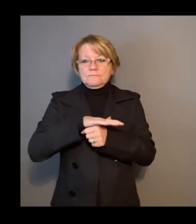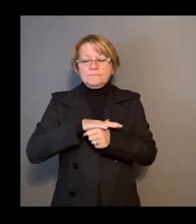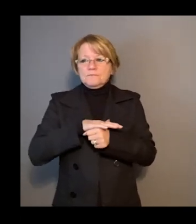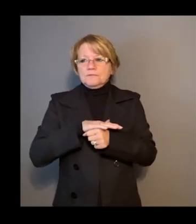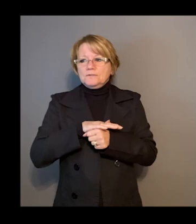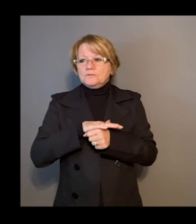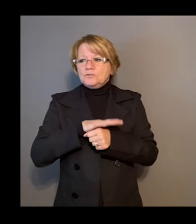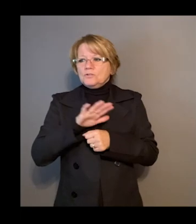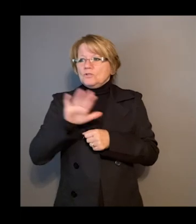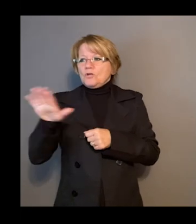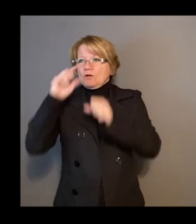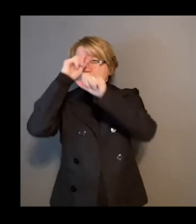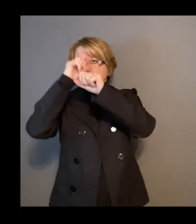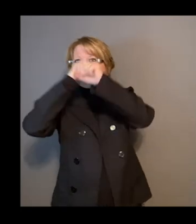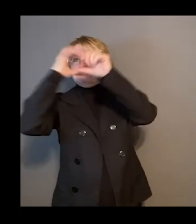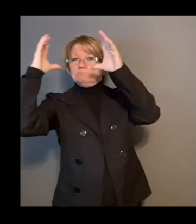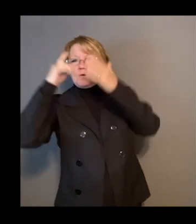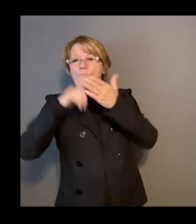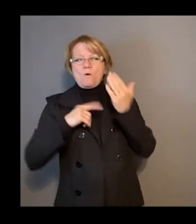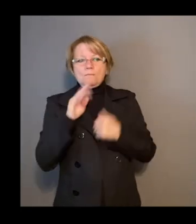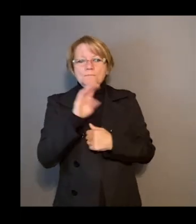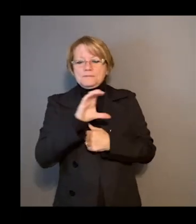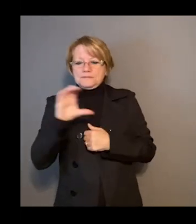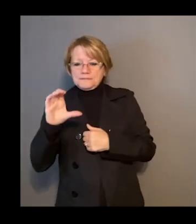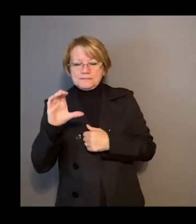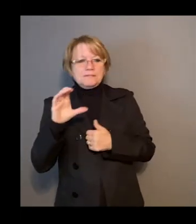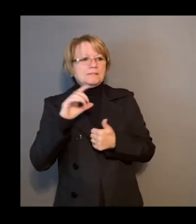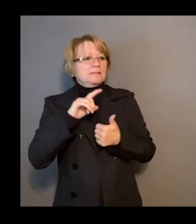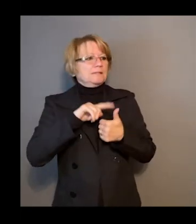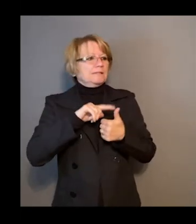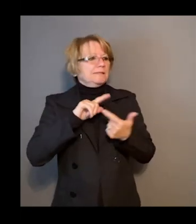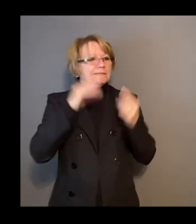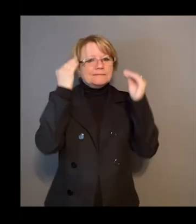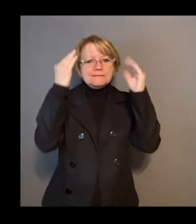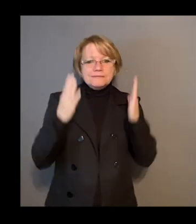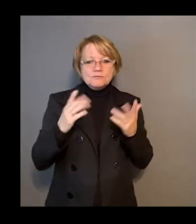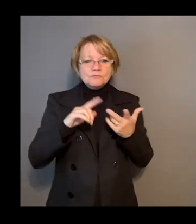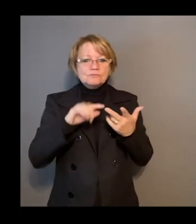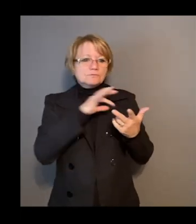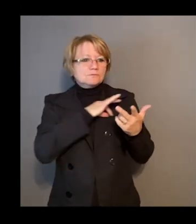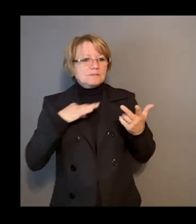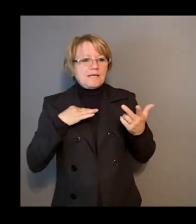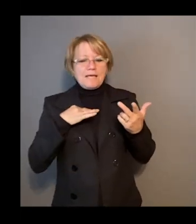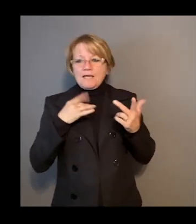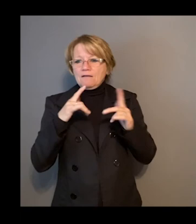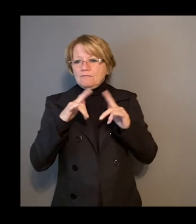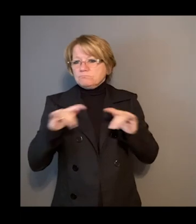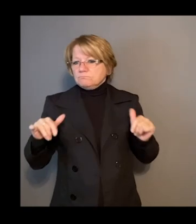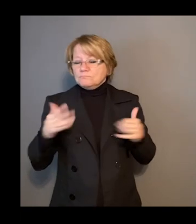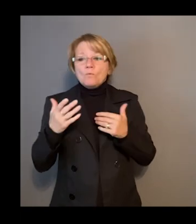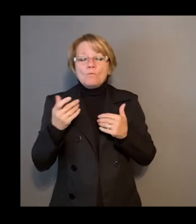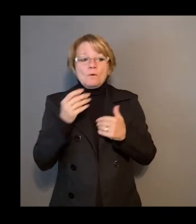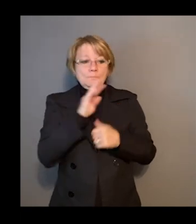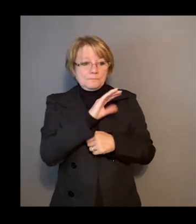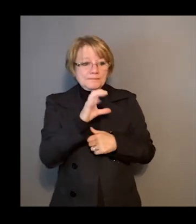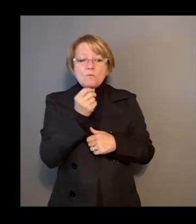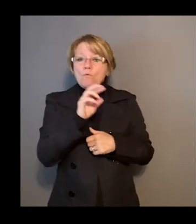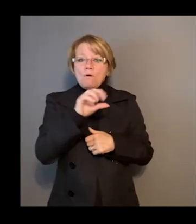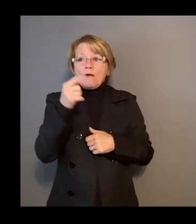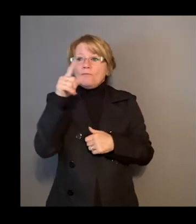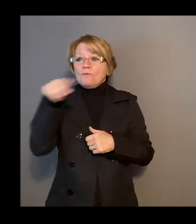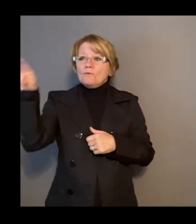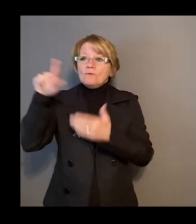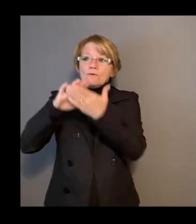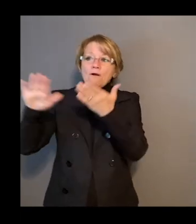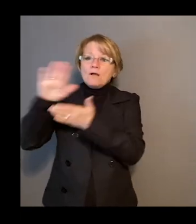members, or at Bristol or any college, some of you guys are at different places. What are things that school can do to help keep you